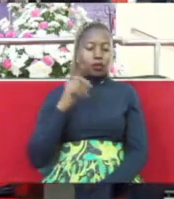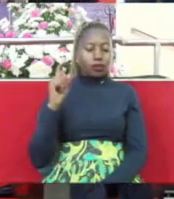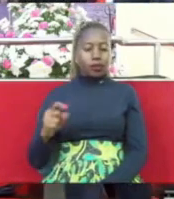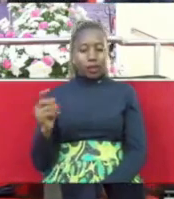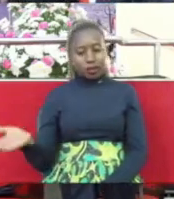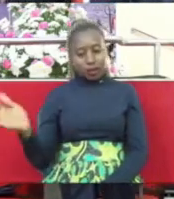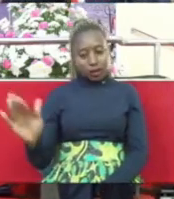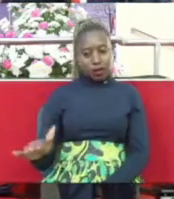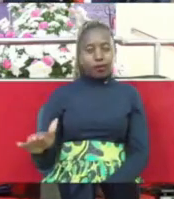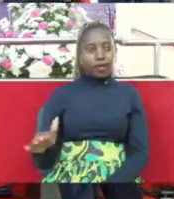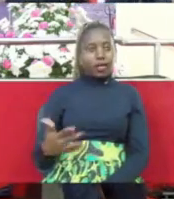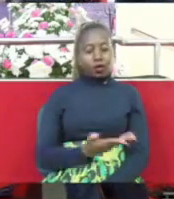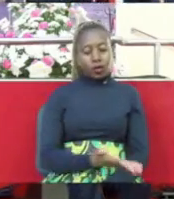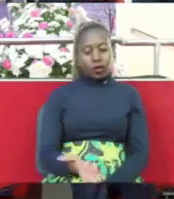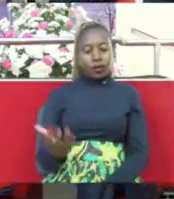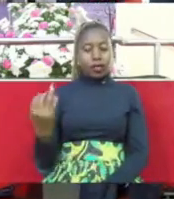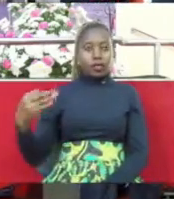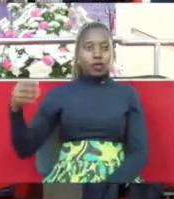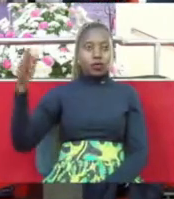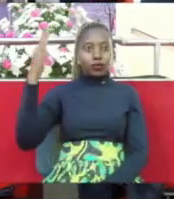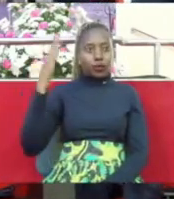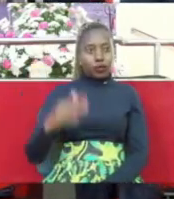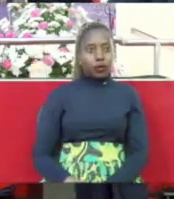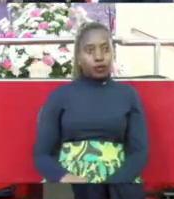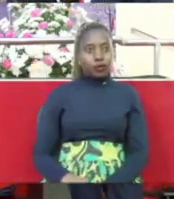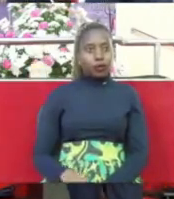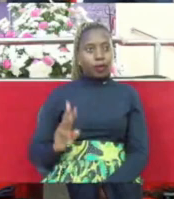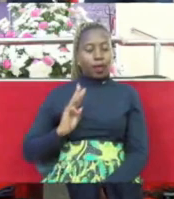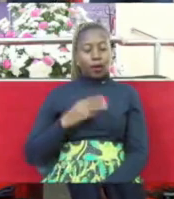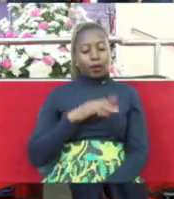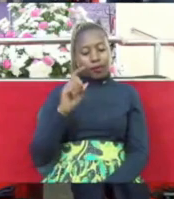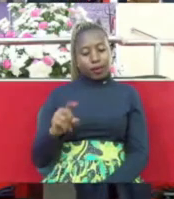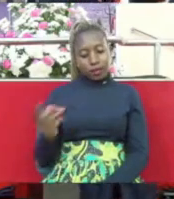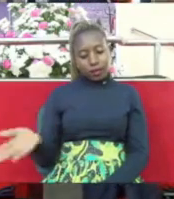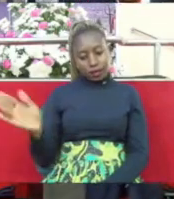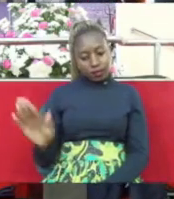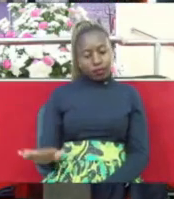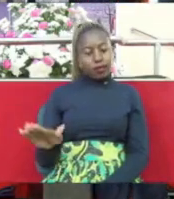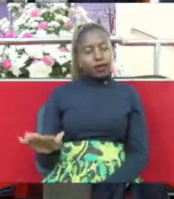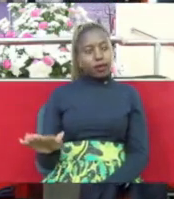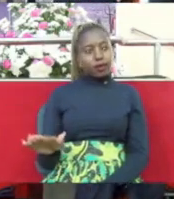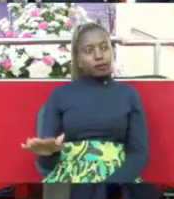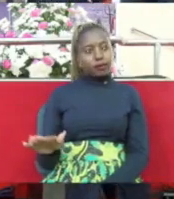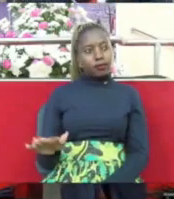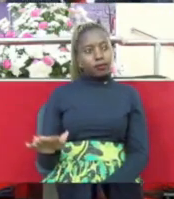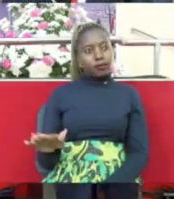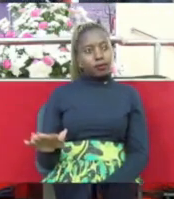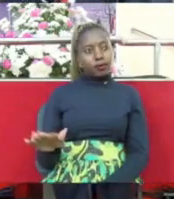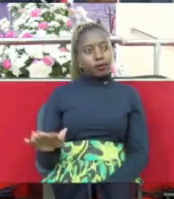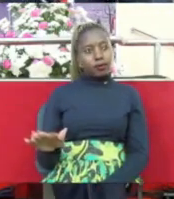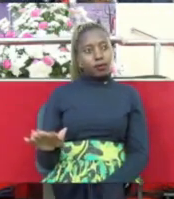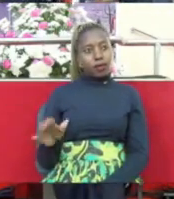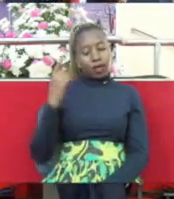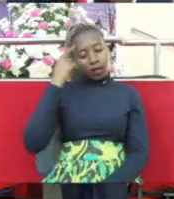turejee. Into the presence of God. Katika uwepo wa Bwana. We must make a comeback. Lazima turudi nyuma. So that we can start enjoying his